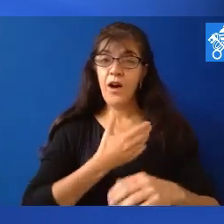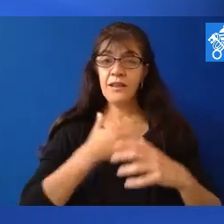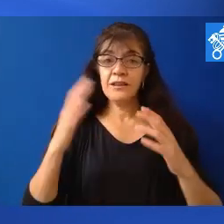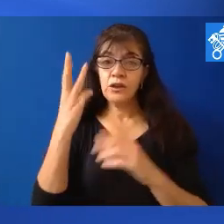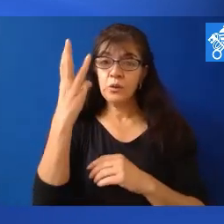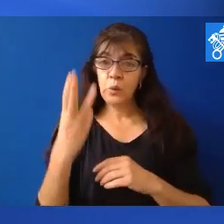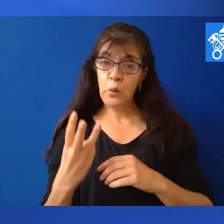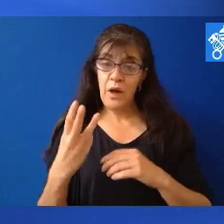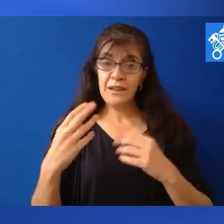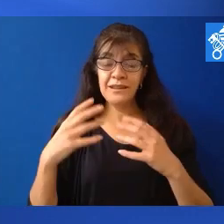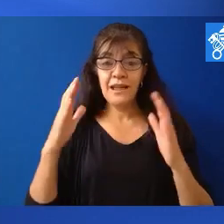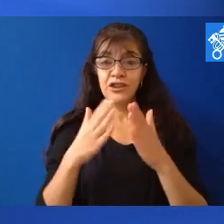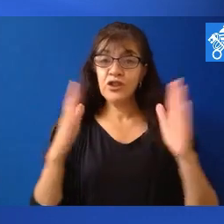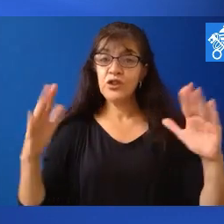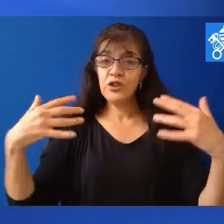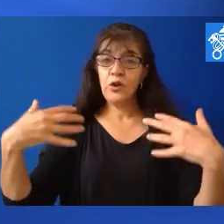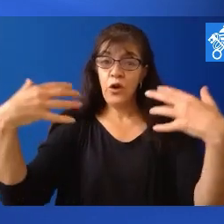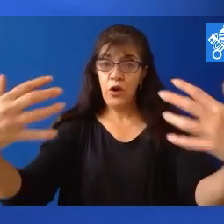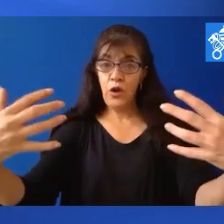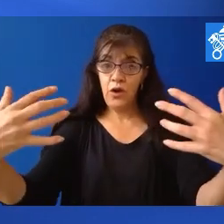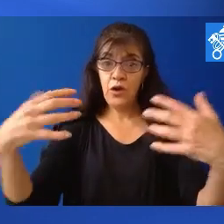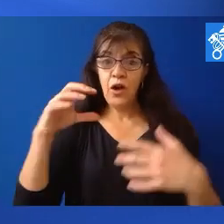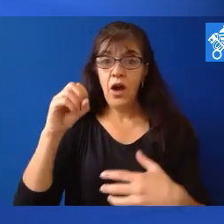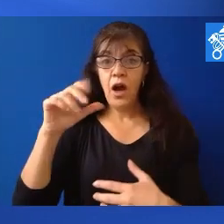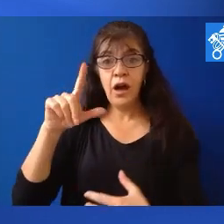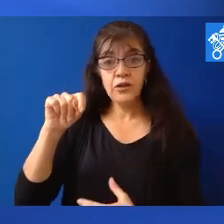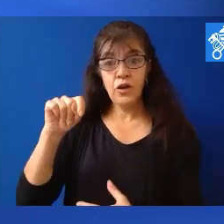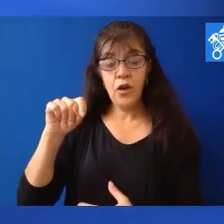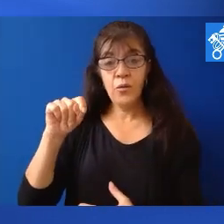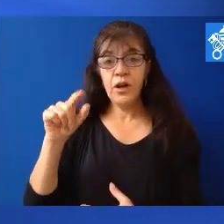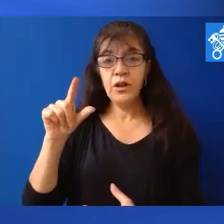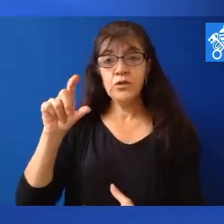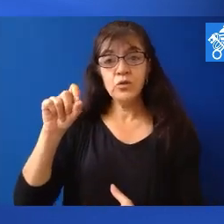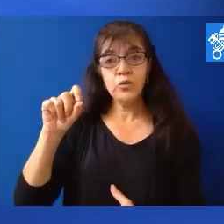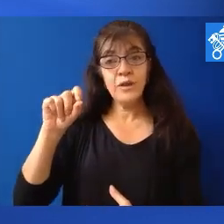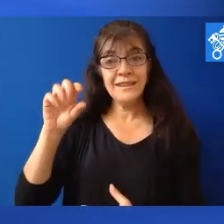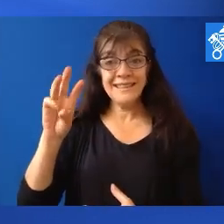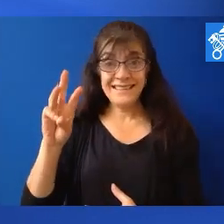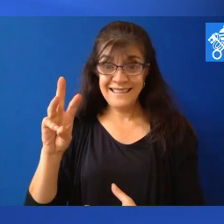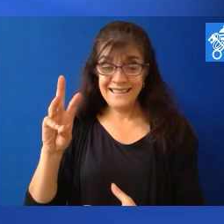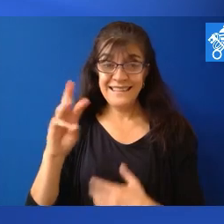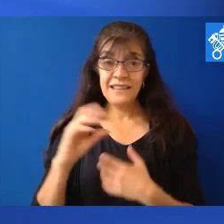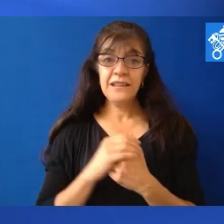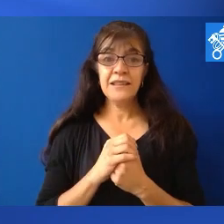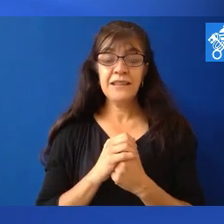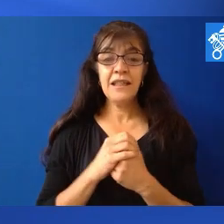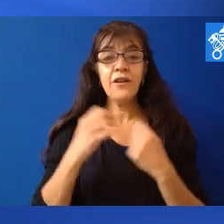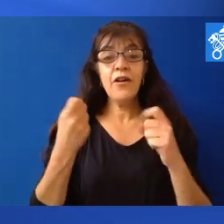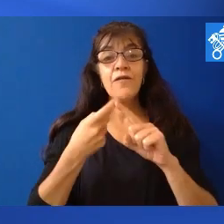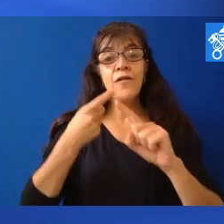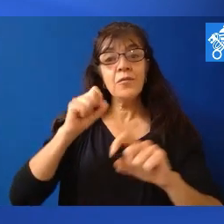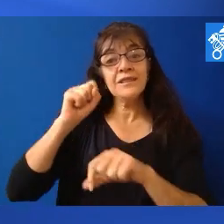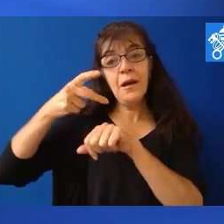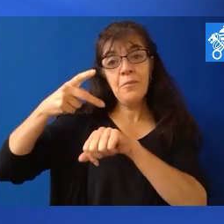Francis, Wednesday General Audience, 26 October. We're coming to you live from St.